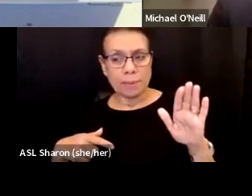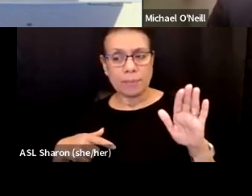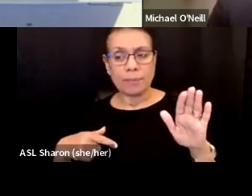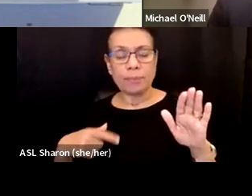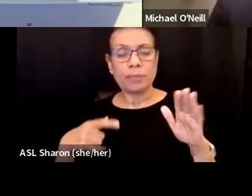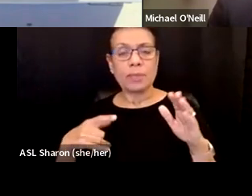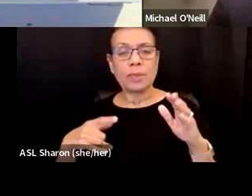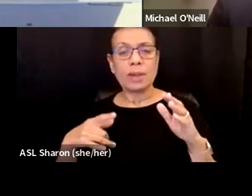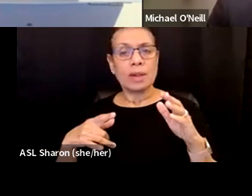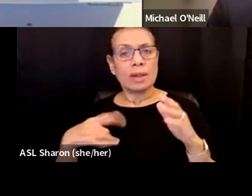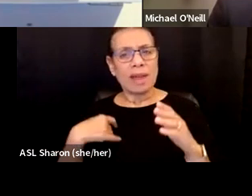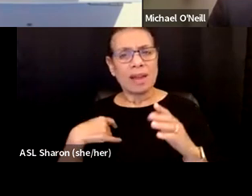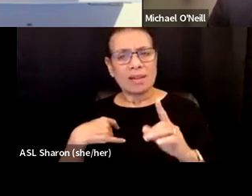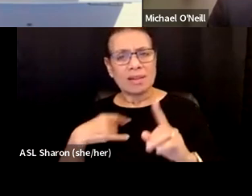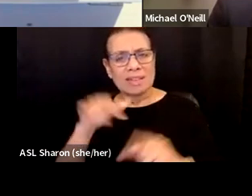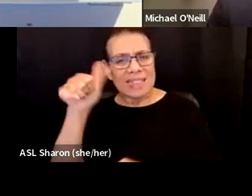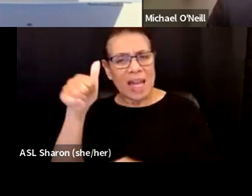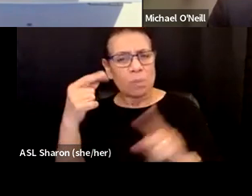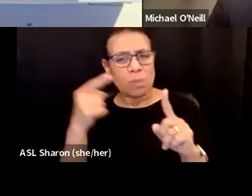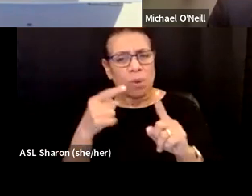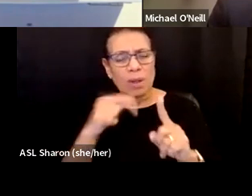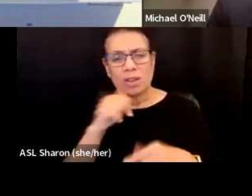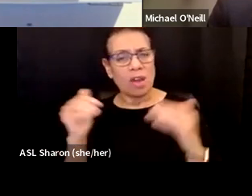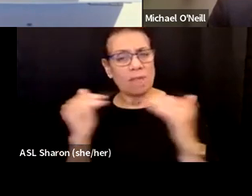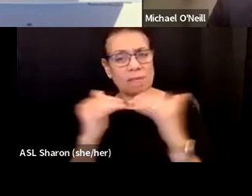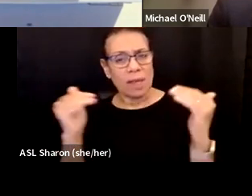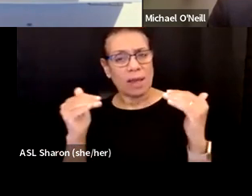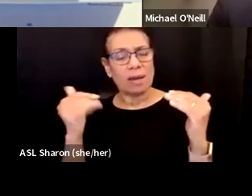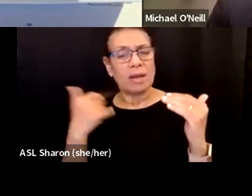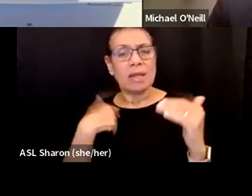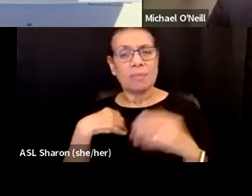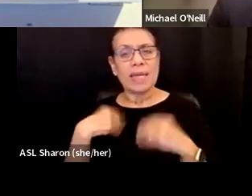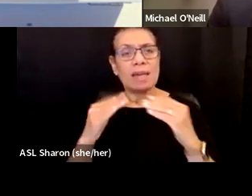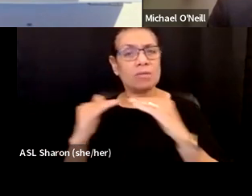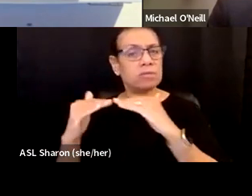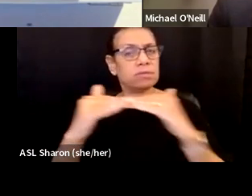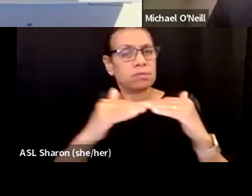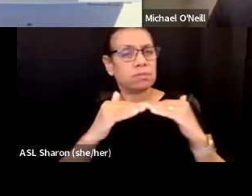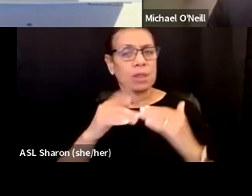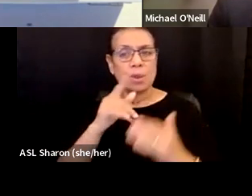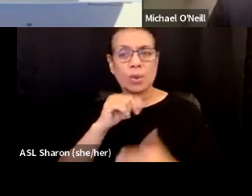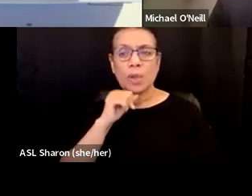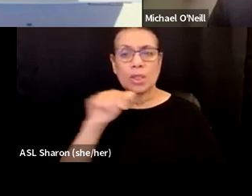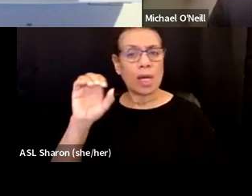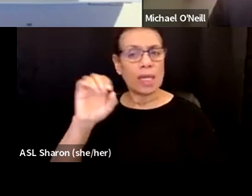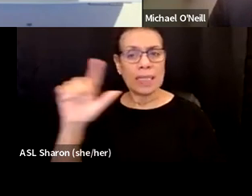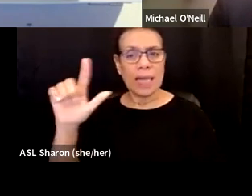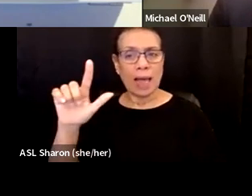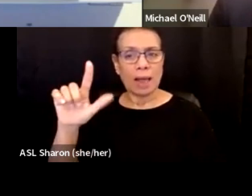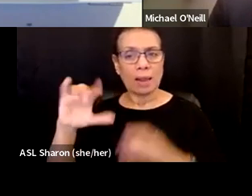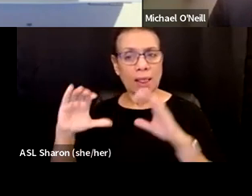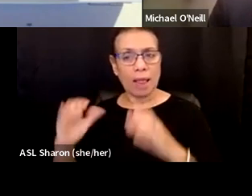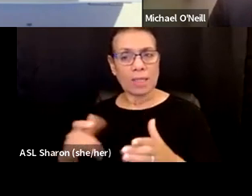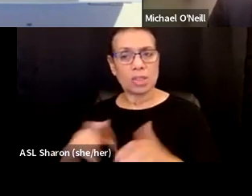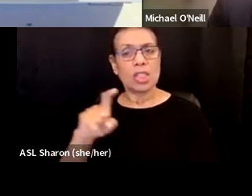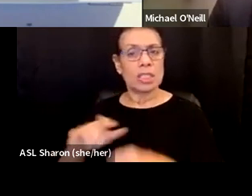point must be dismissed so that these students have the same opportunity as their peers who are not in e l and needed